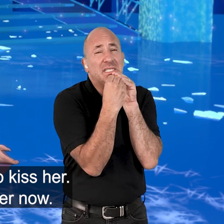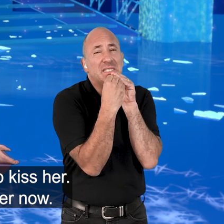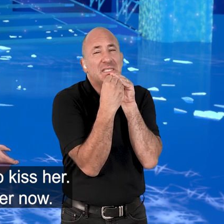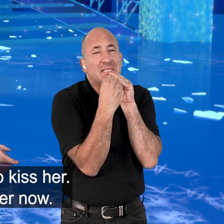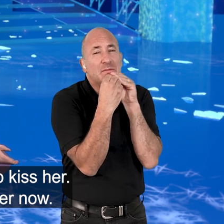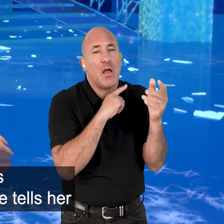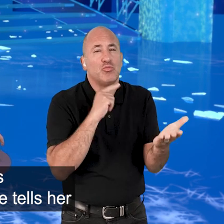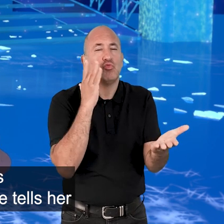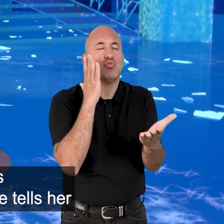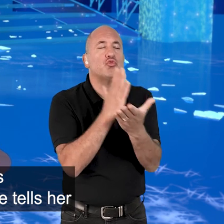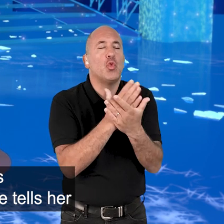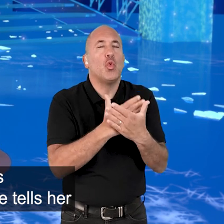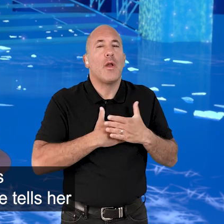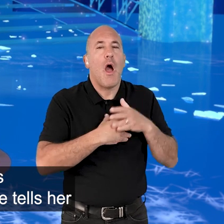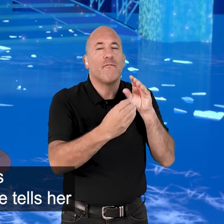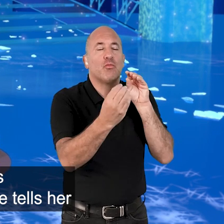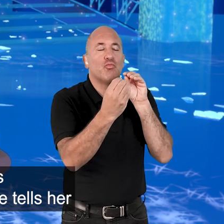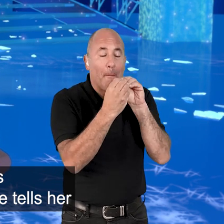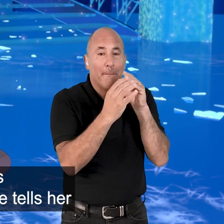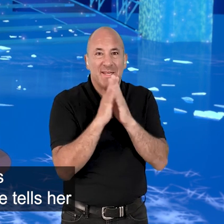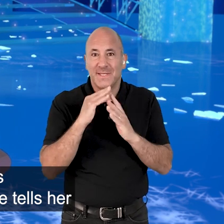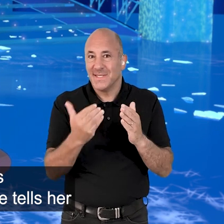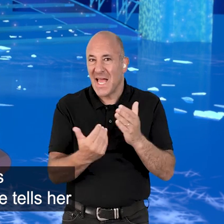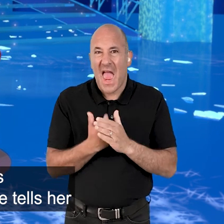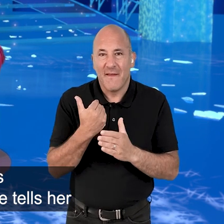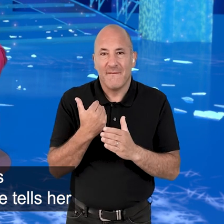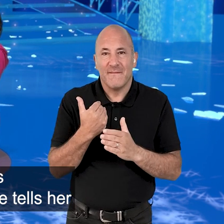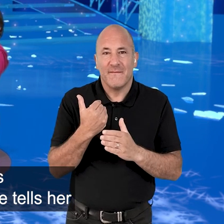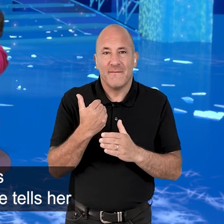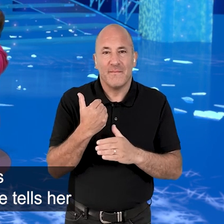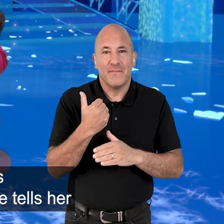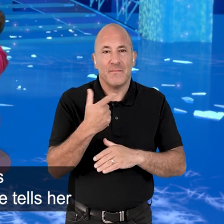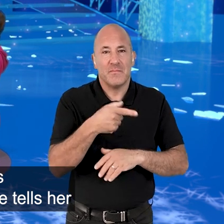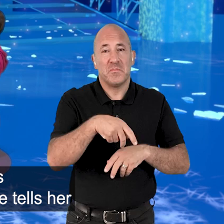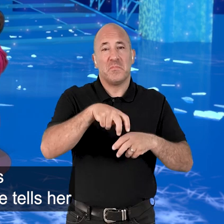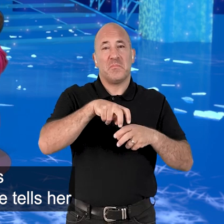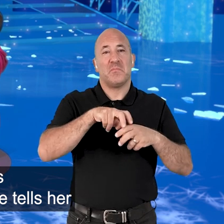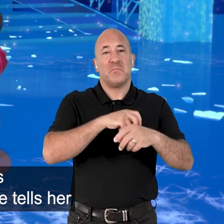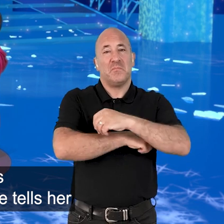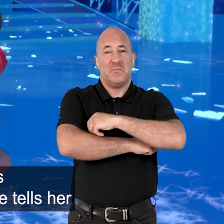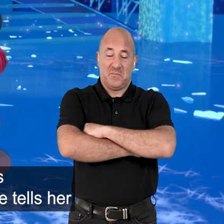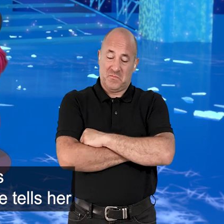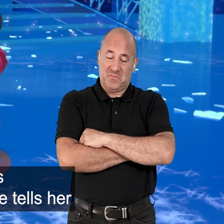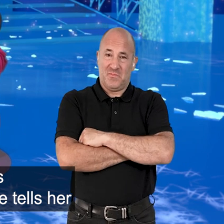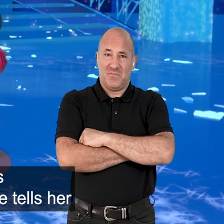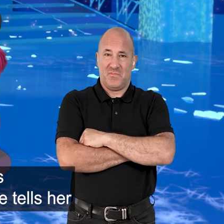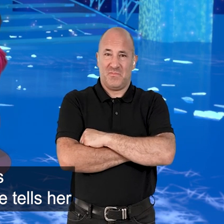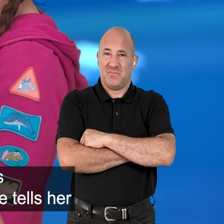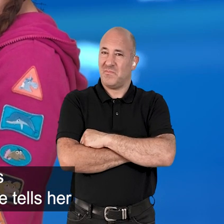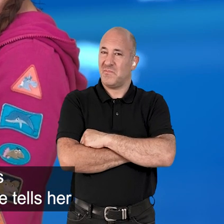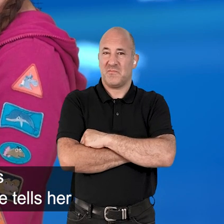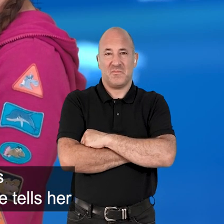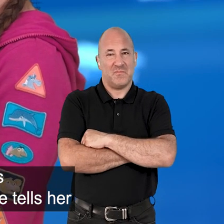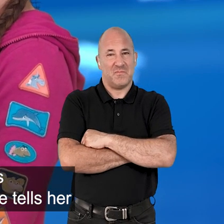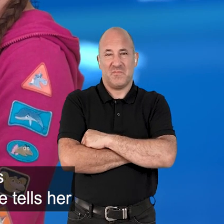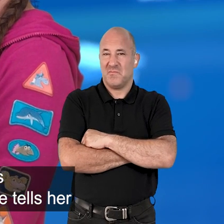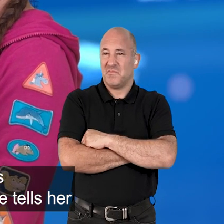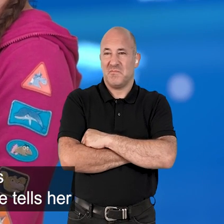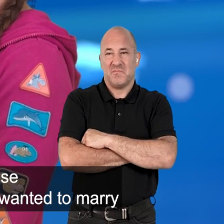her now. He sits back on his heels, kneeling up, looking at Anna, and he tells